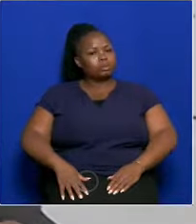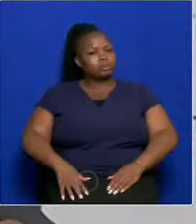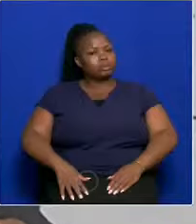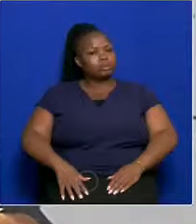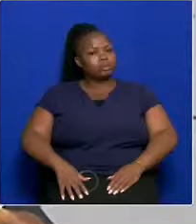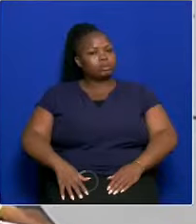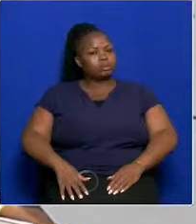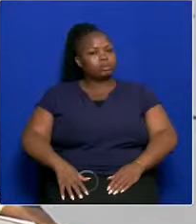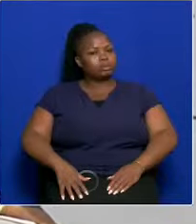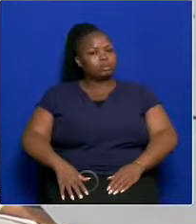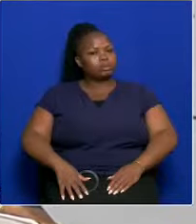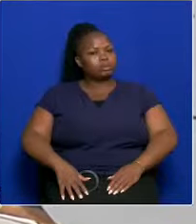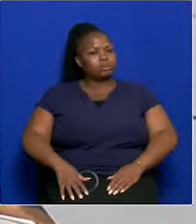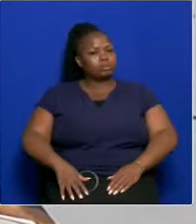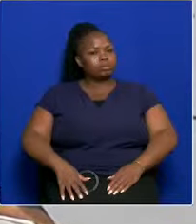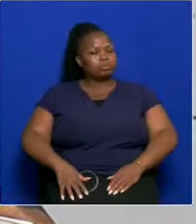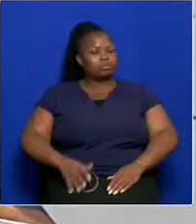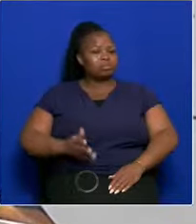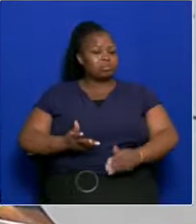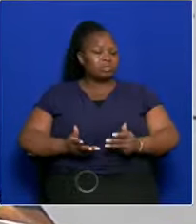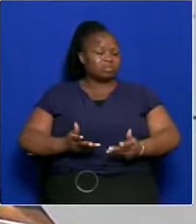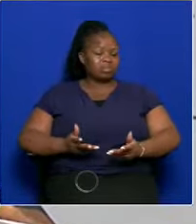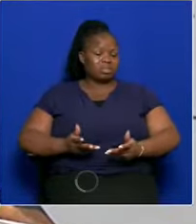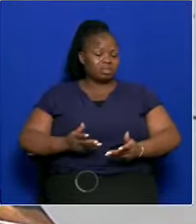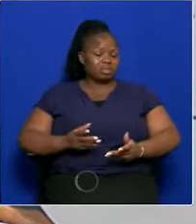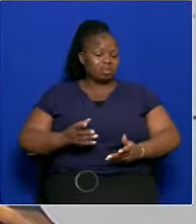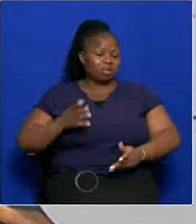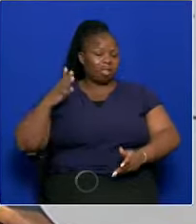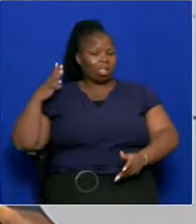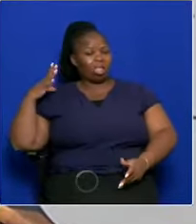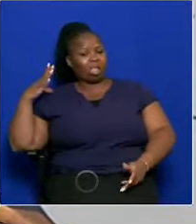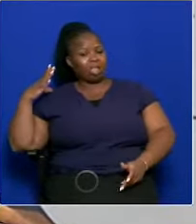Maybe I was clouded by that thing that